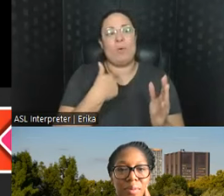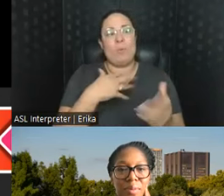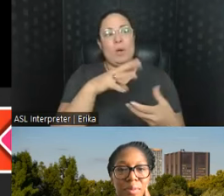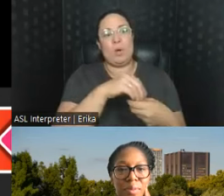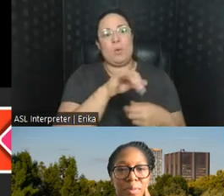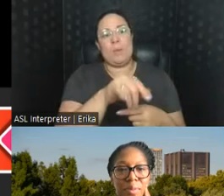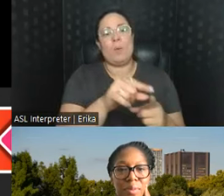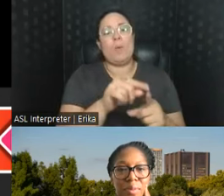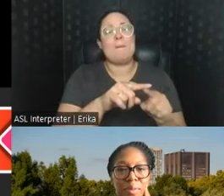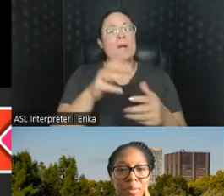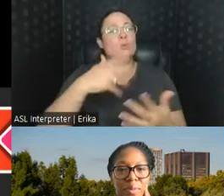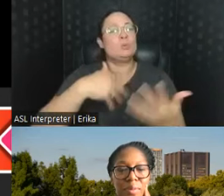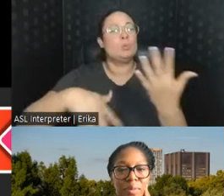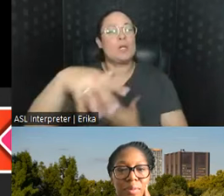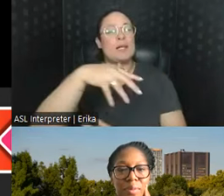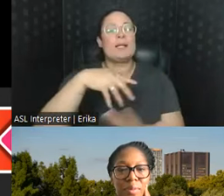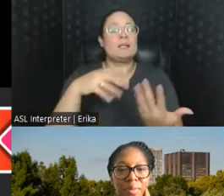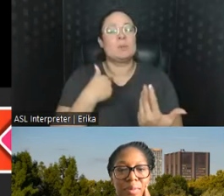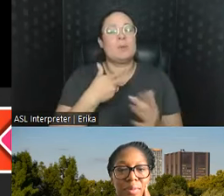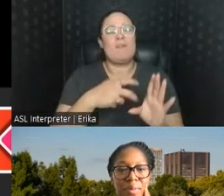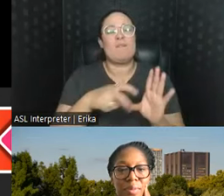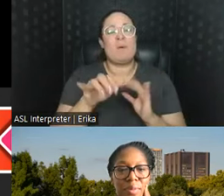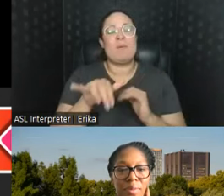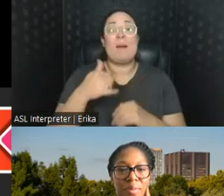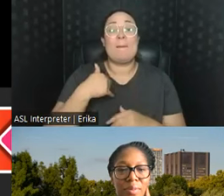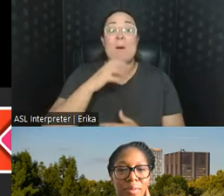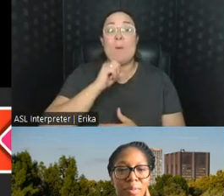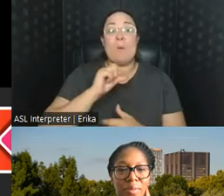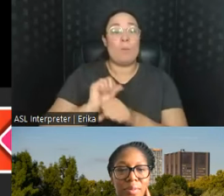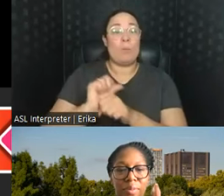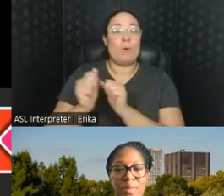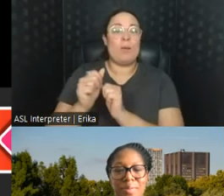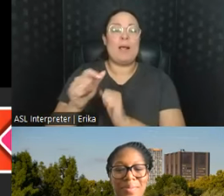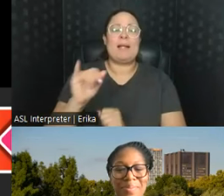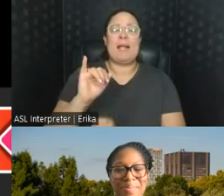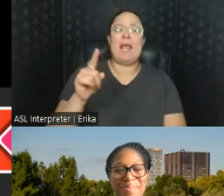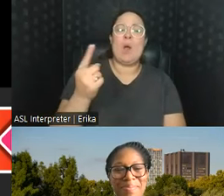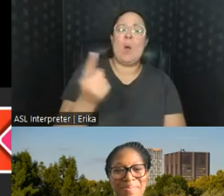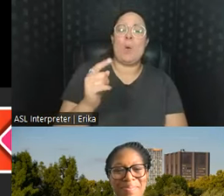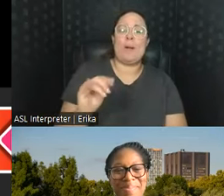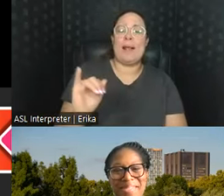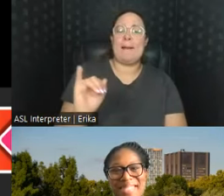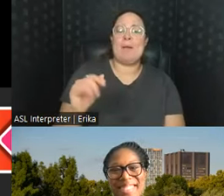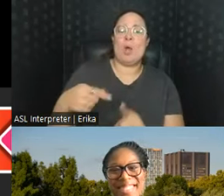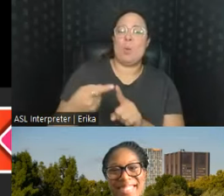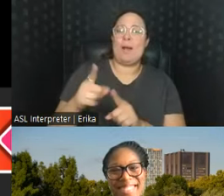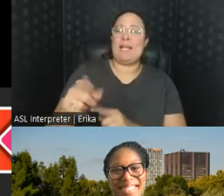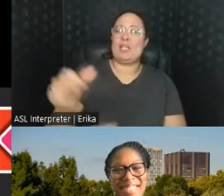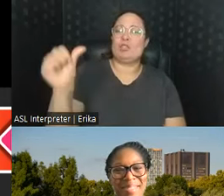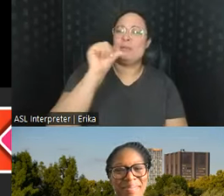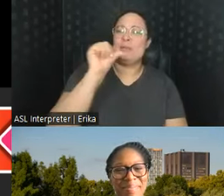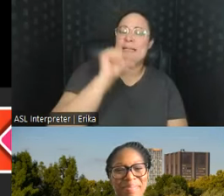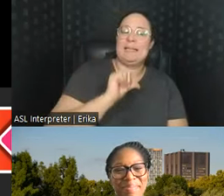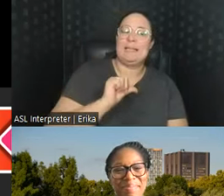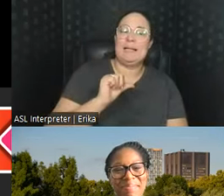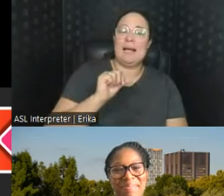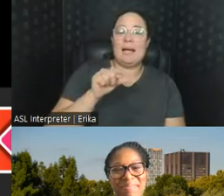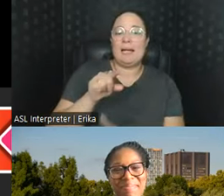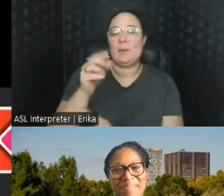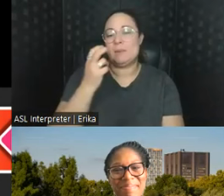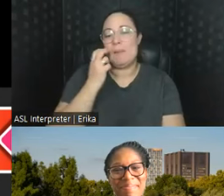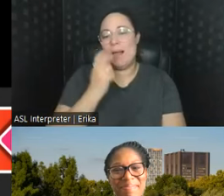avoid. Our old colleague Wale used to say he was only impaired when he was drinking, and he identified as blind.